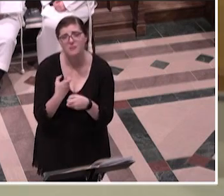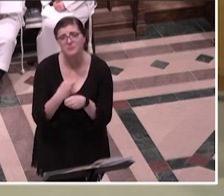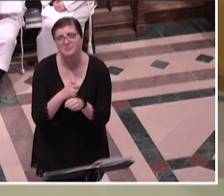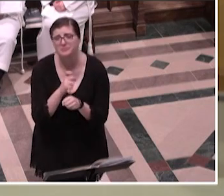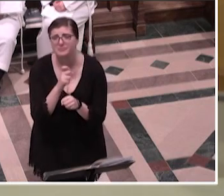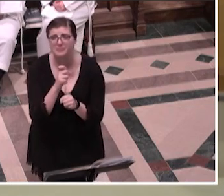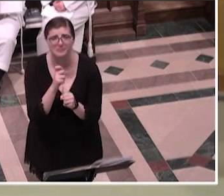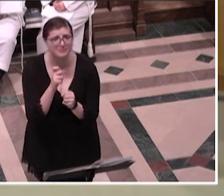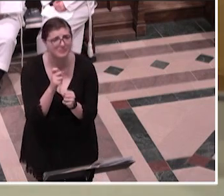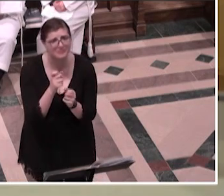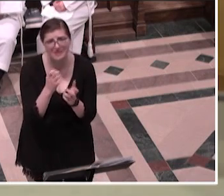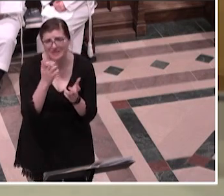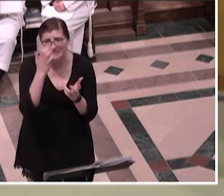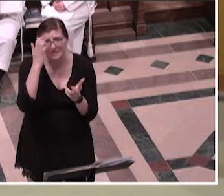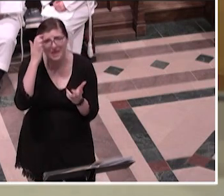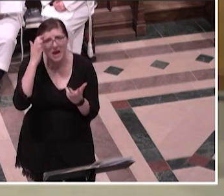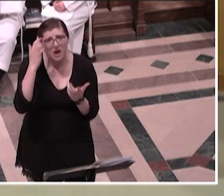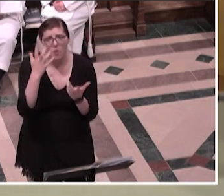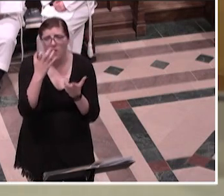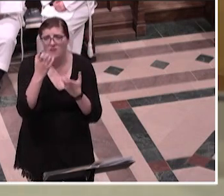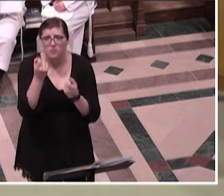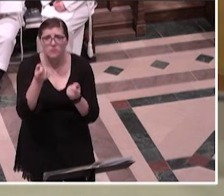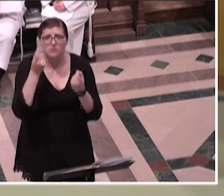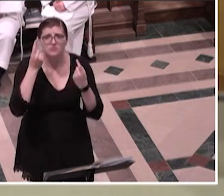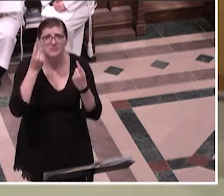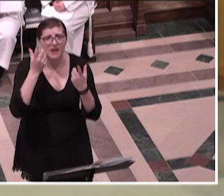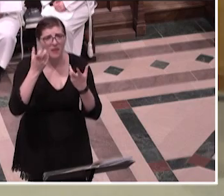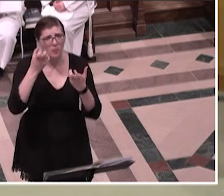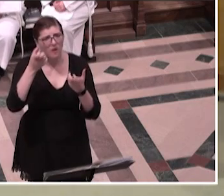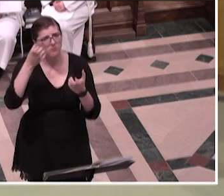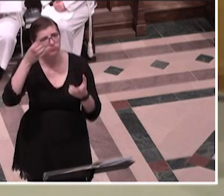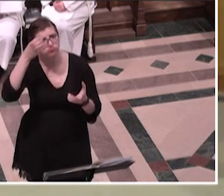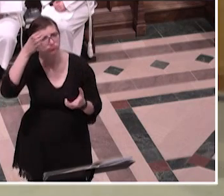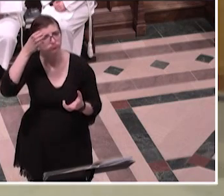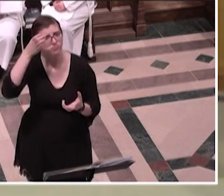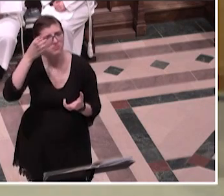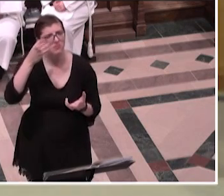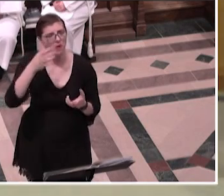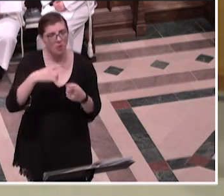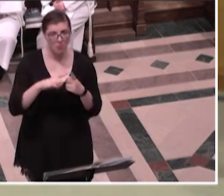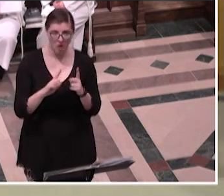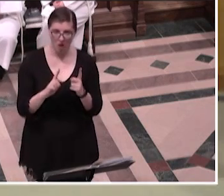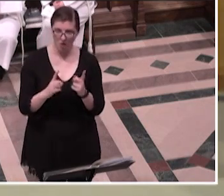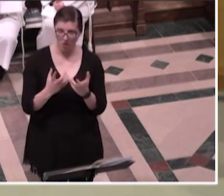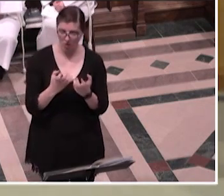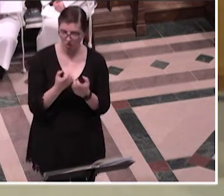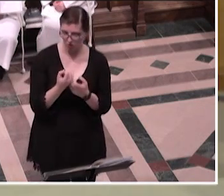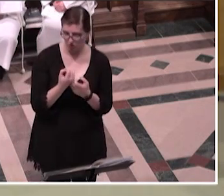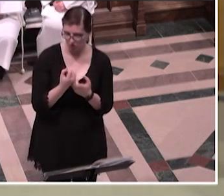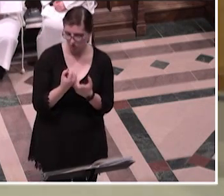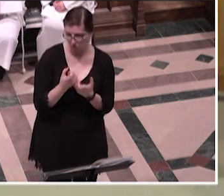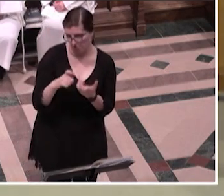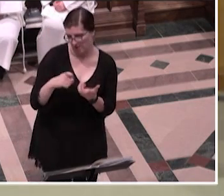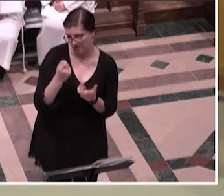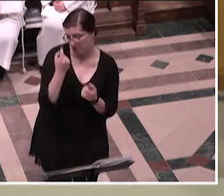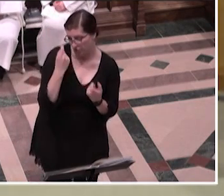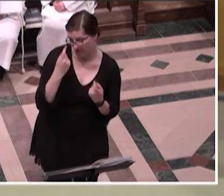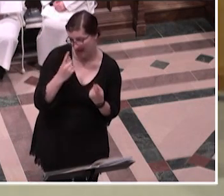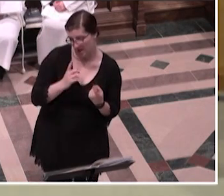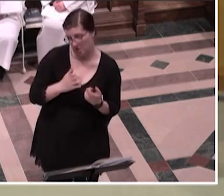things, to be enlightened, but to understand it in our own time, with our